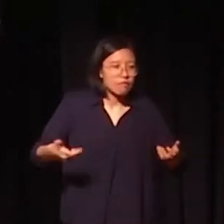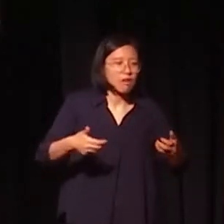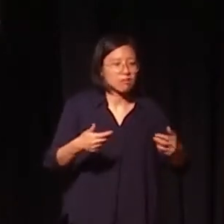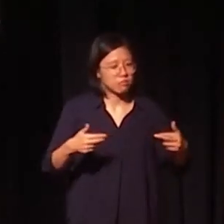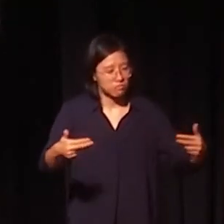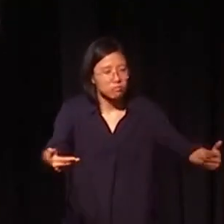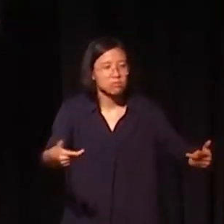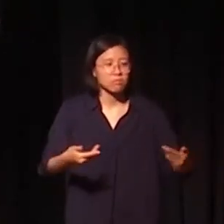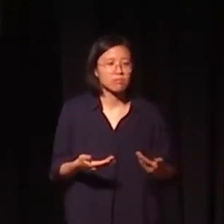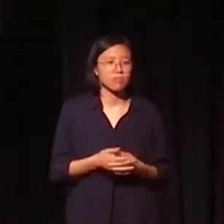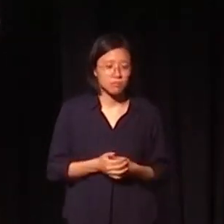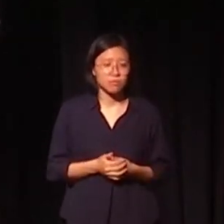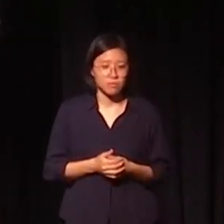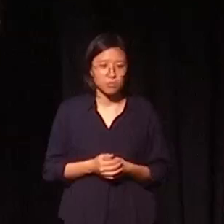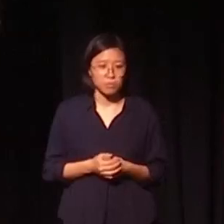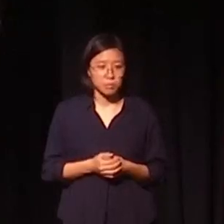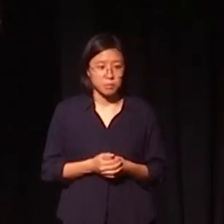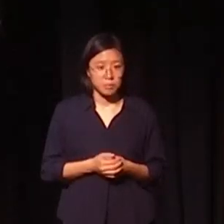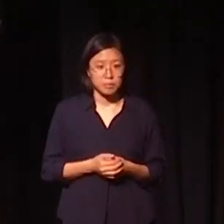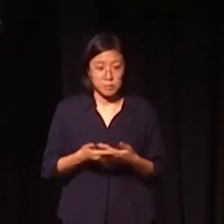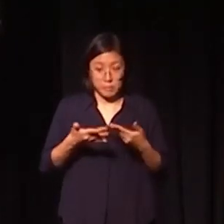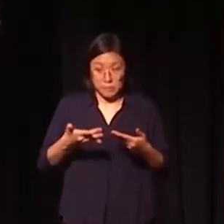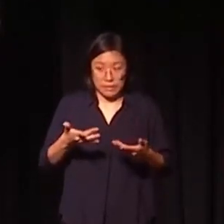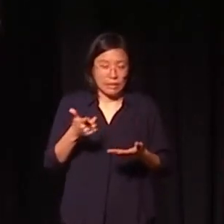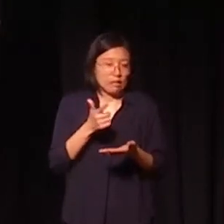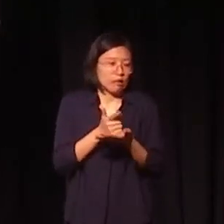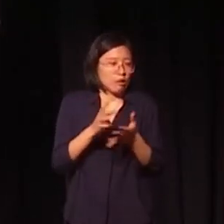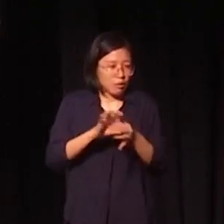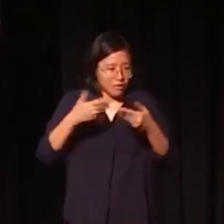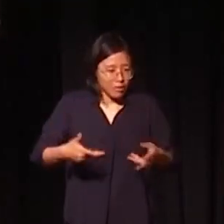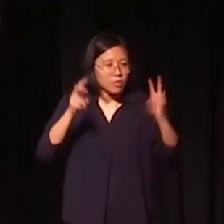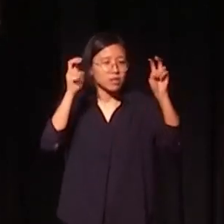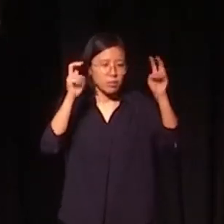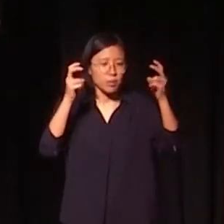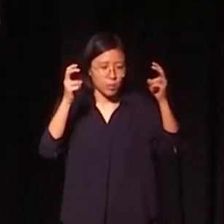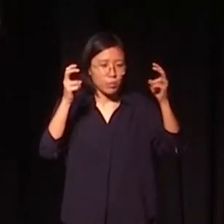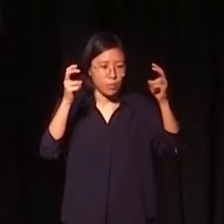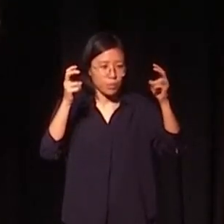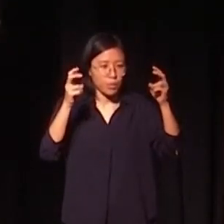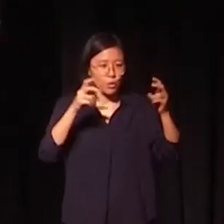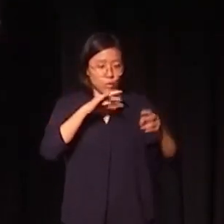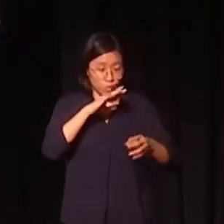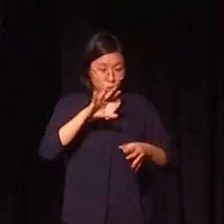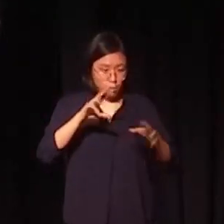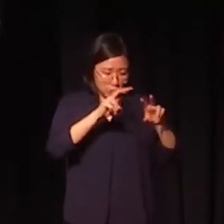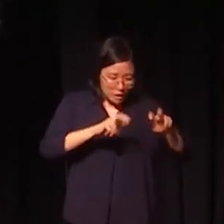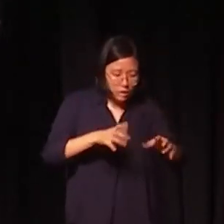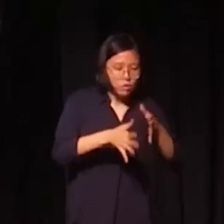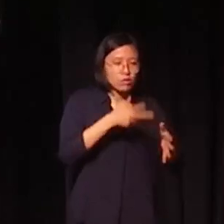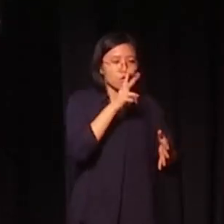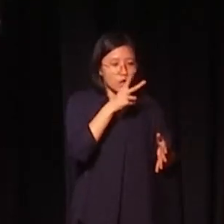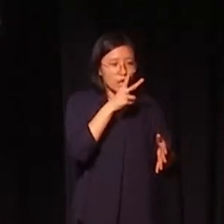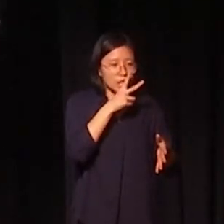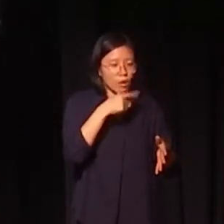let's get to the meat of my presentation today. So one of the things I often talk about when talking about sign language interpreting research is